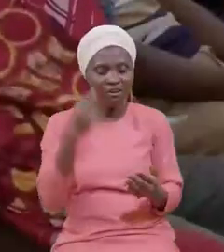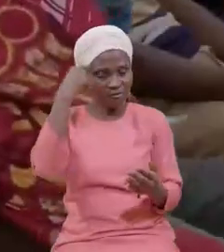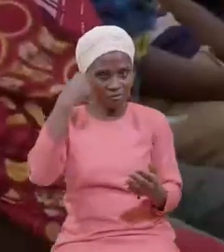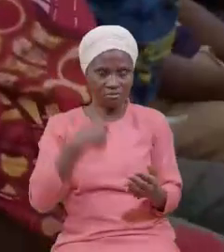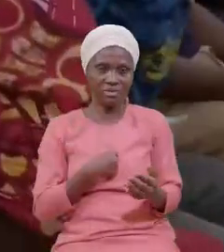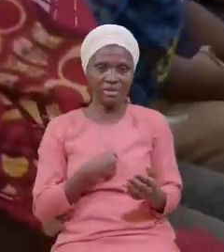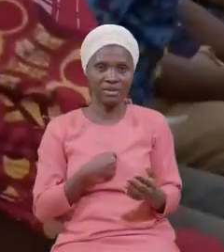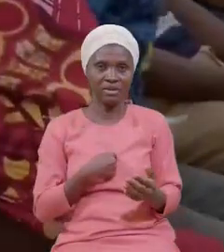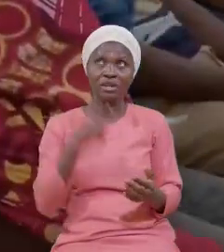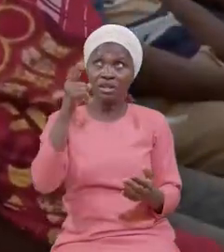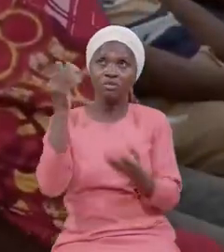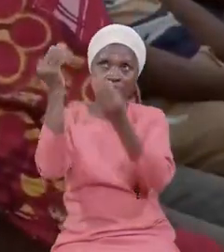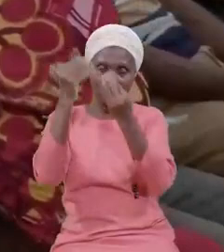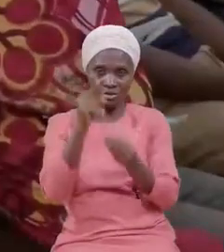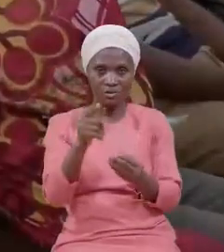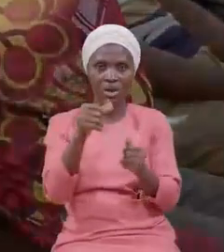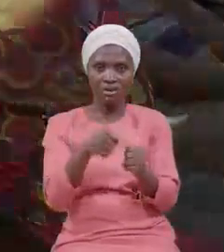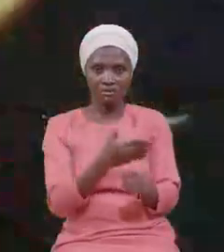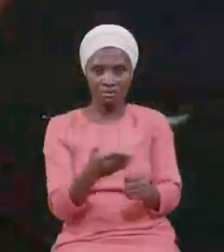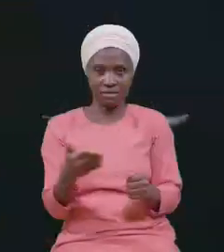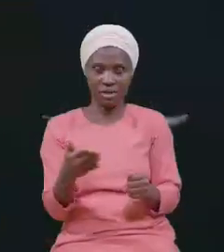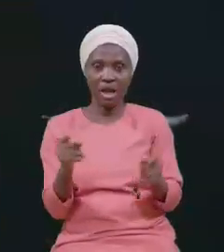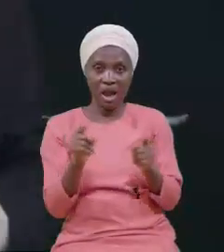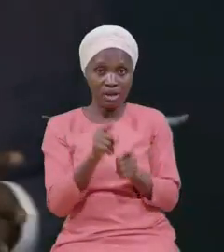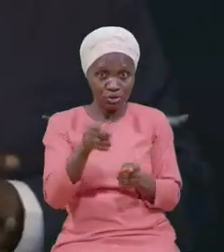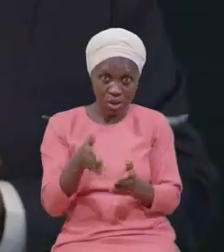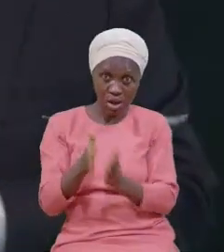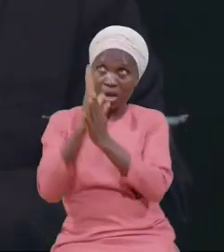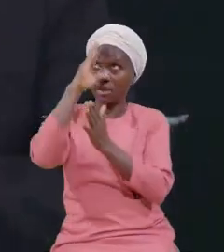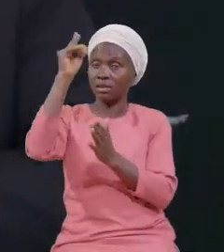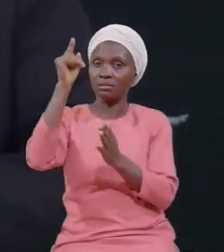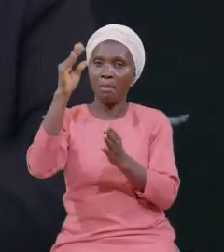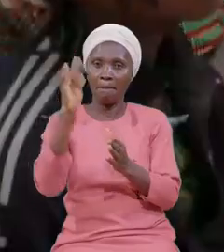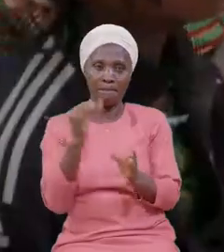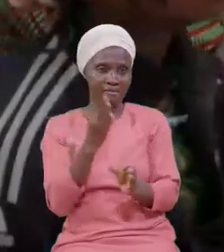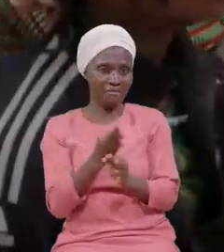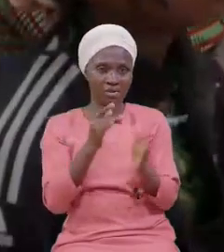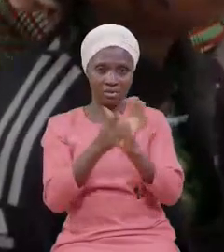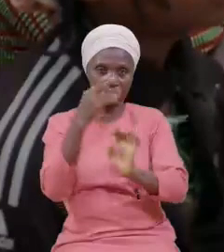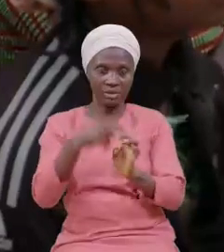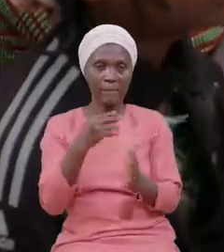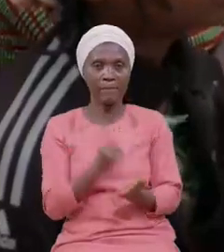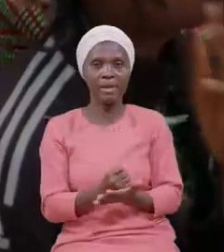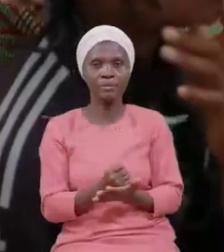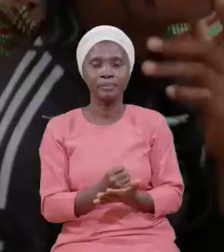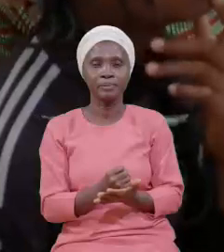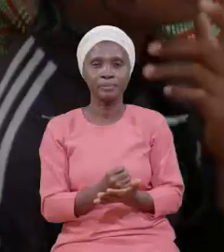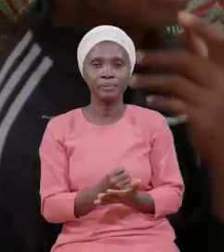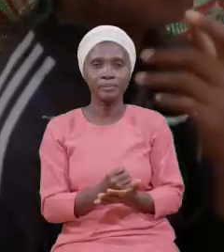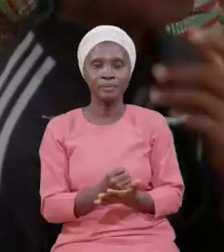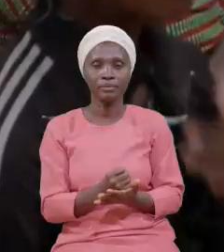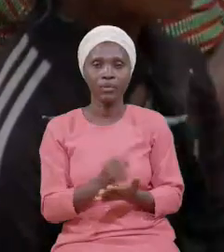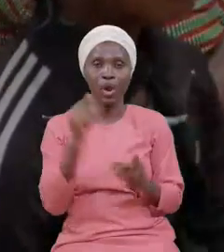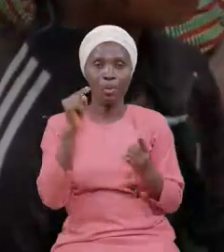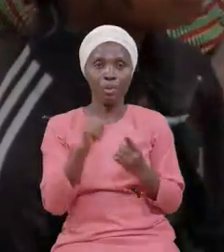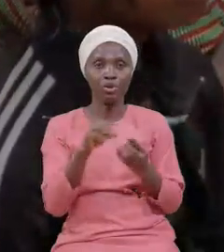you everything as you ask him in faith. In Jesus' name. We're coming to point number two here. Number